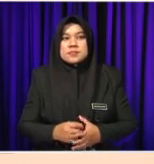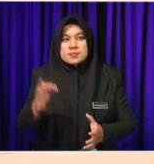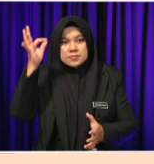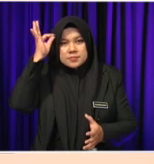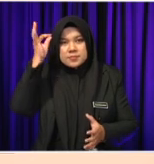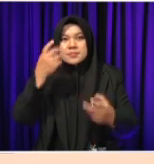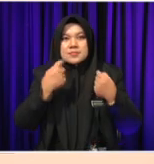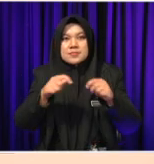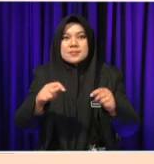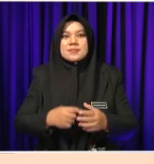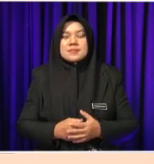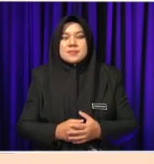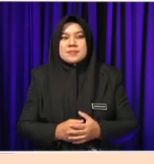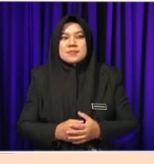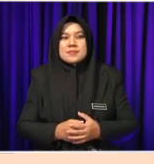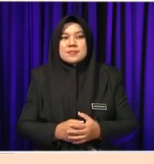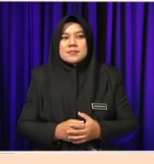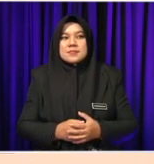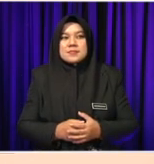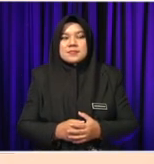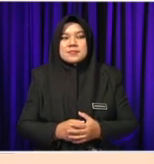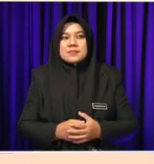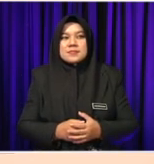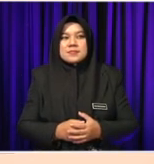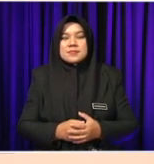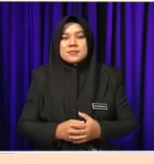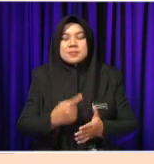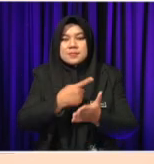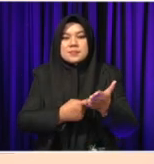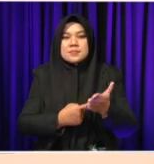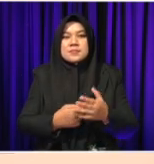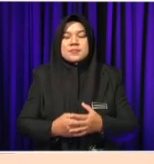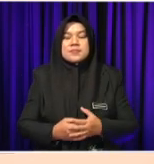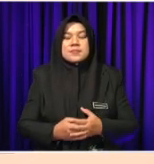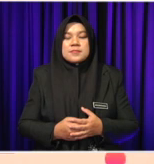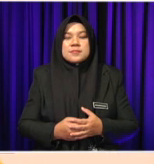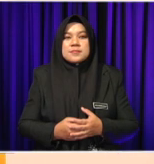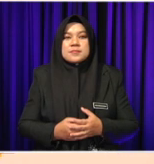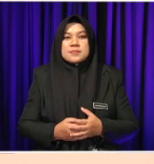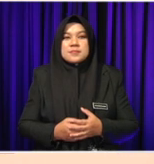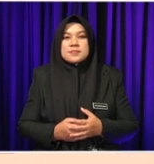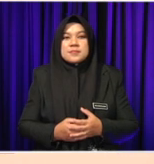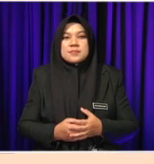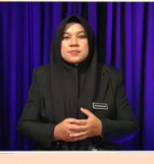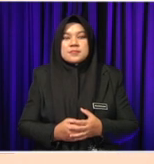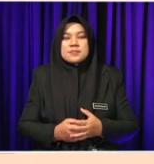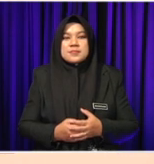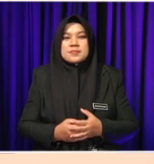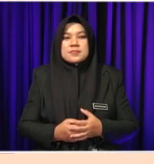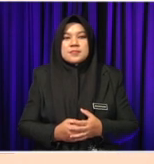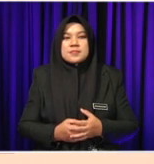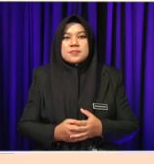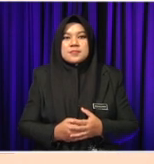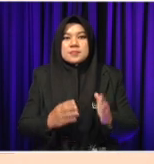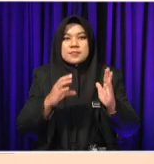Yes, Faris. Okay, over to you, Faris. Mm-hmm. What's your stanza and what are the words? Faris?